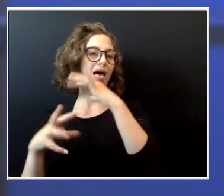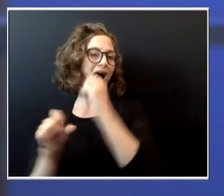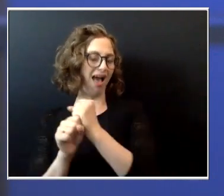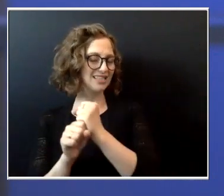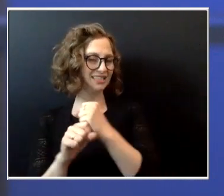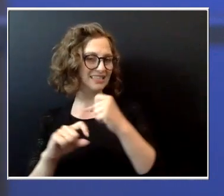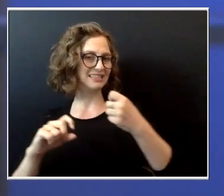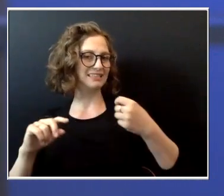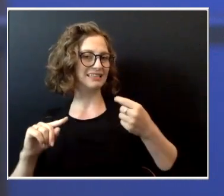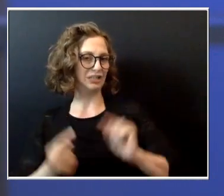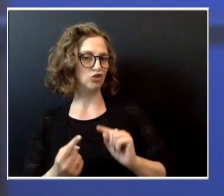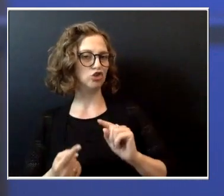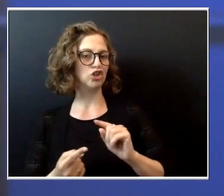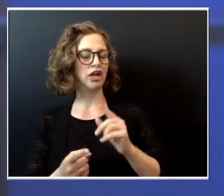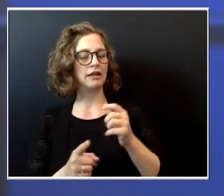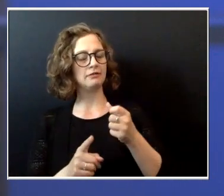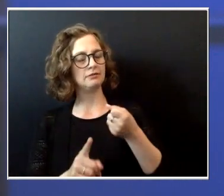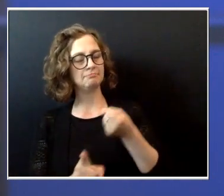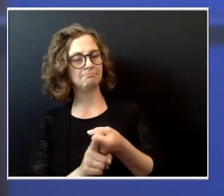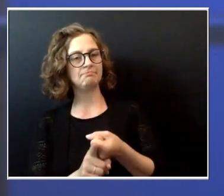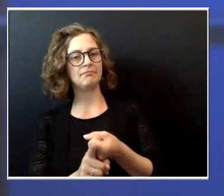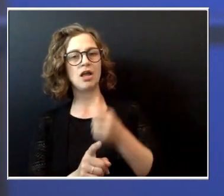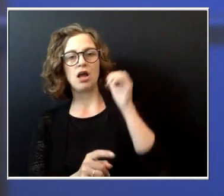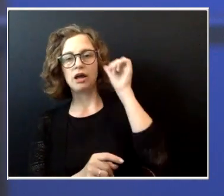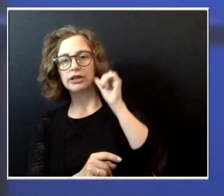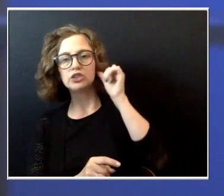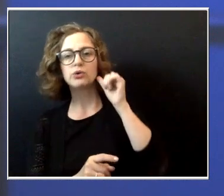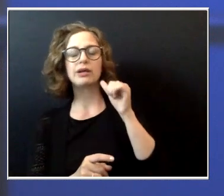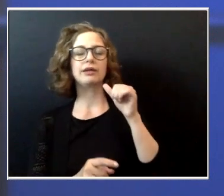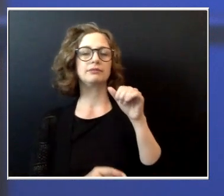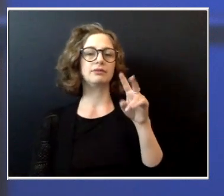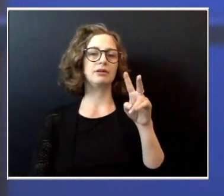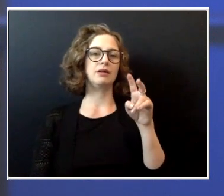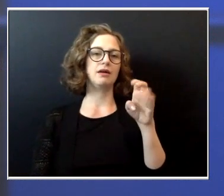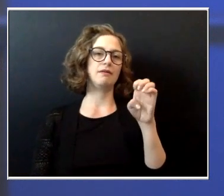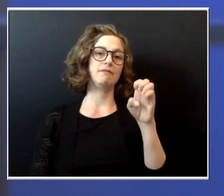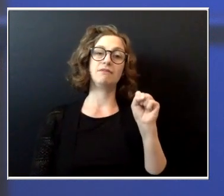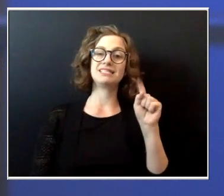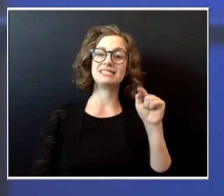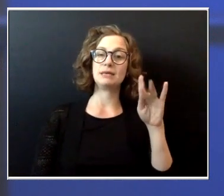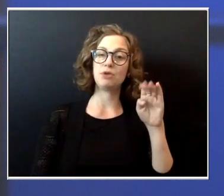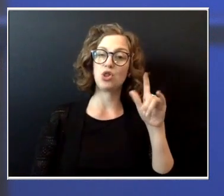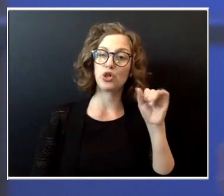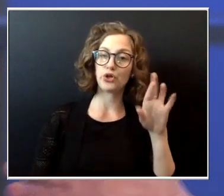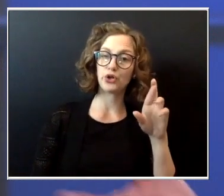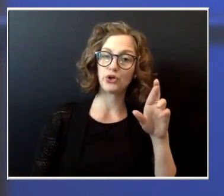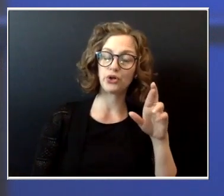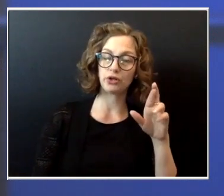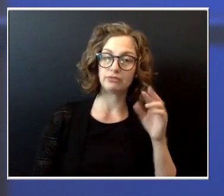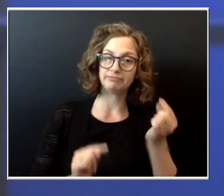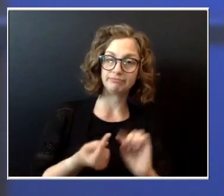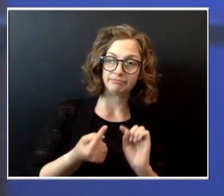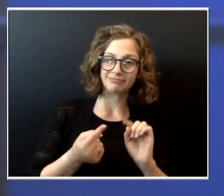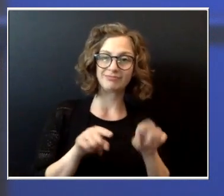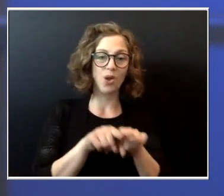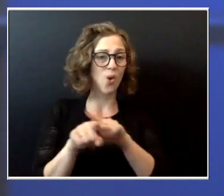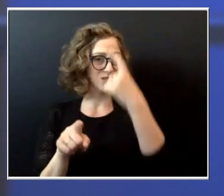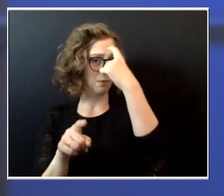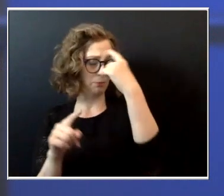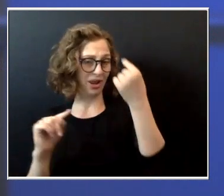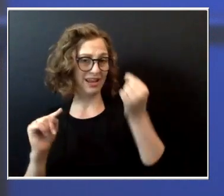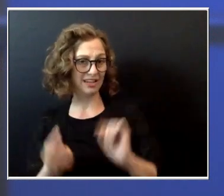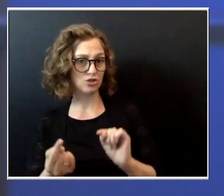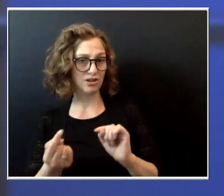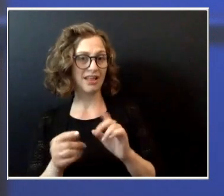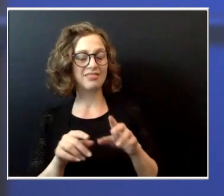have central nervous system, so brain injury, and that combination is horrible. And then PTSD, of course, layered on,